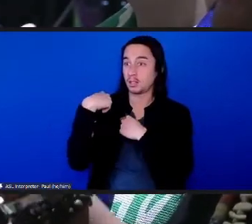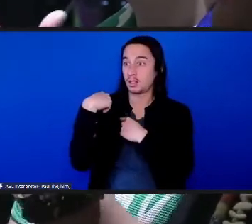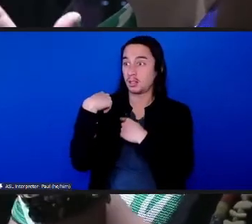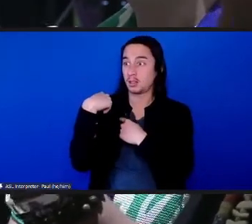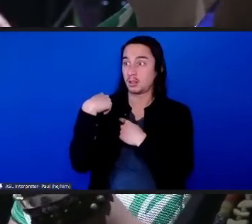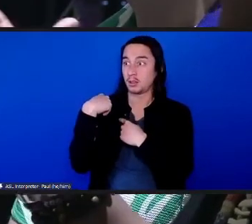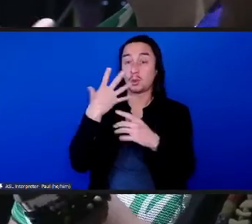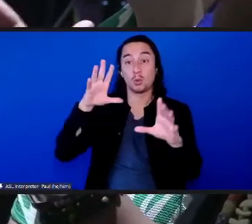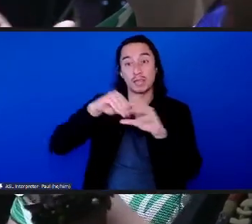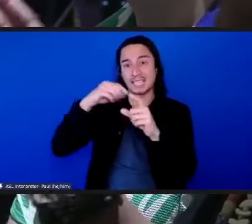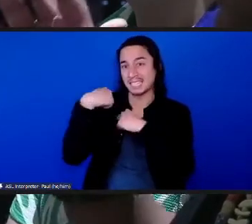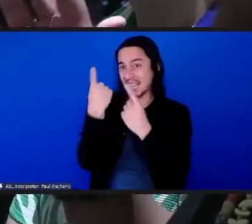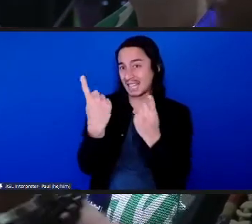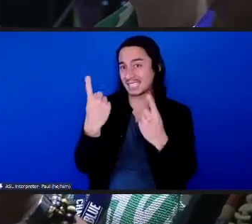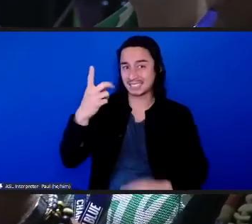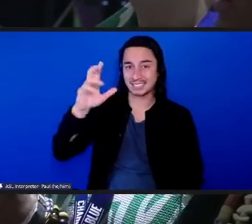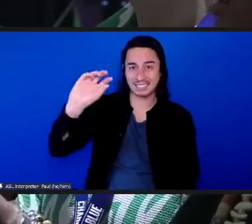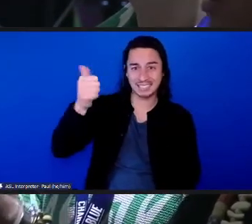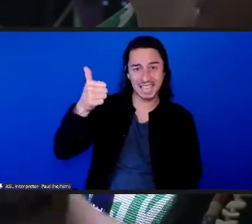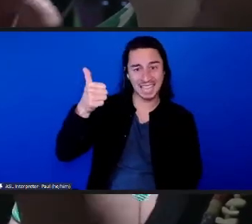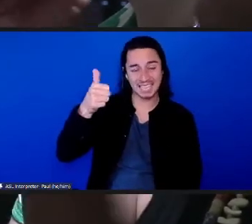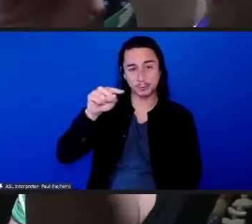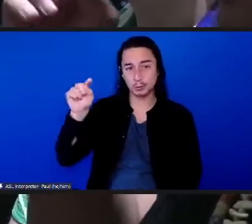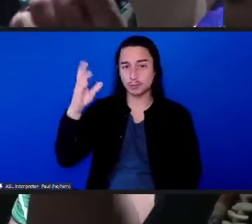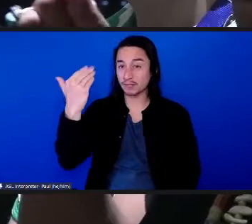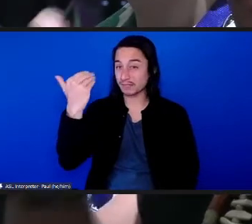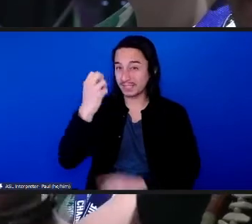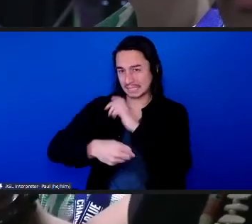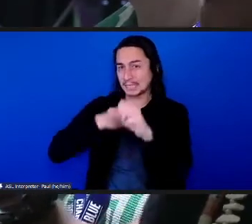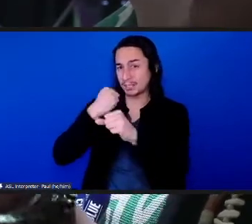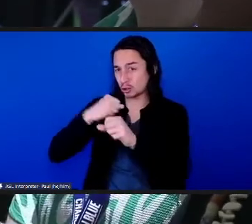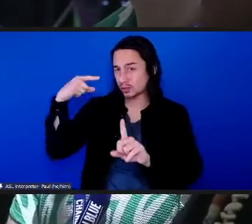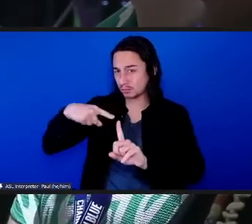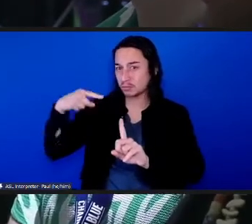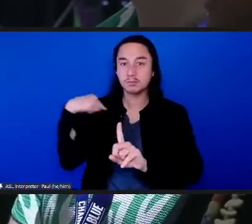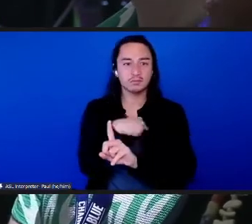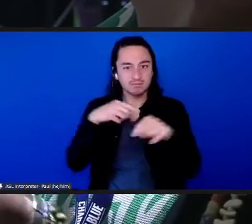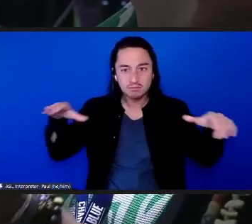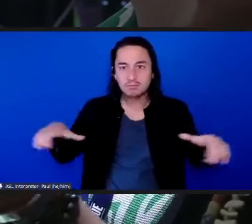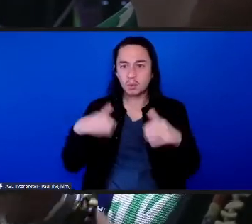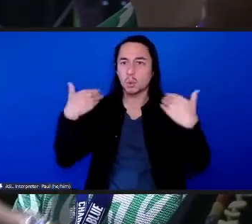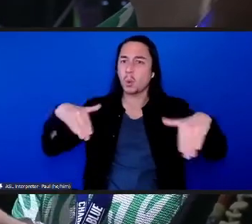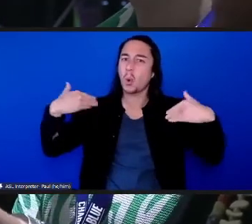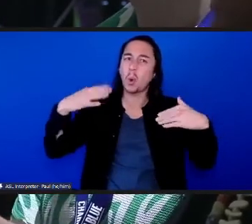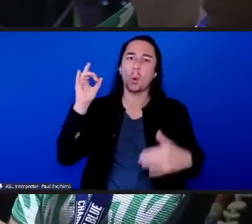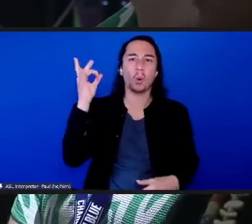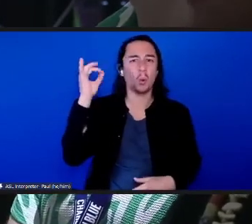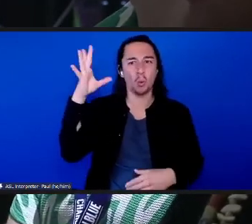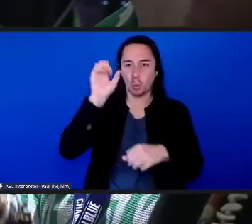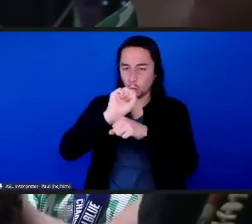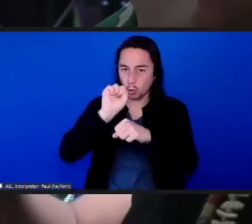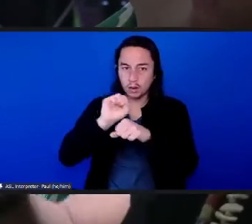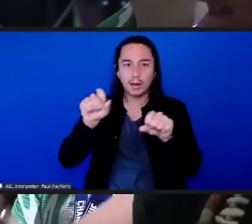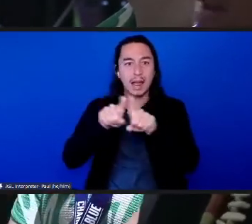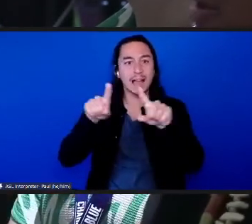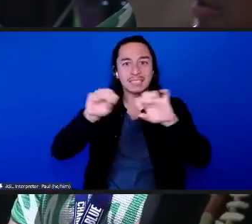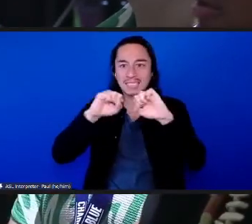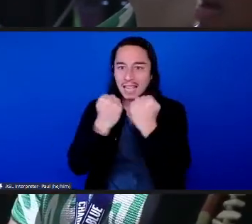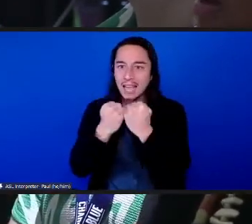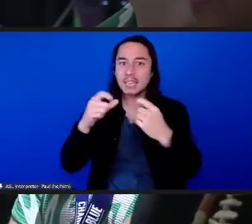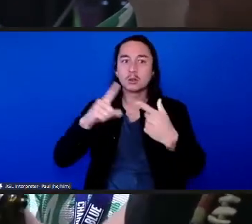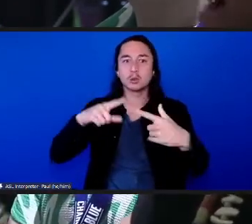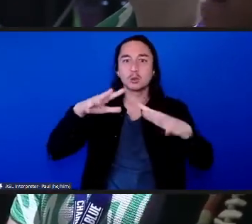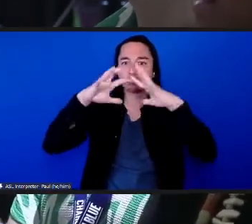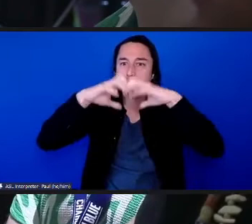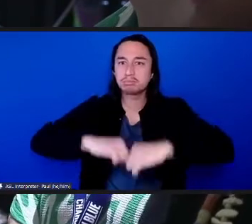within the last 10 to 15 years, I would say especially, we have done tremendous work as a society to